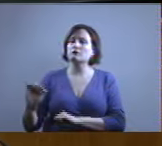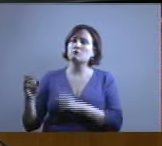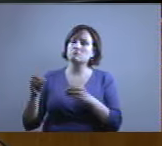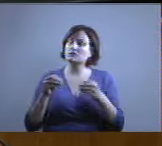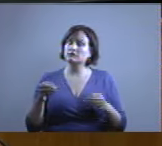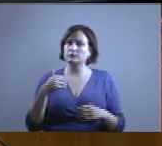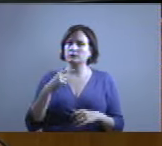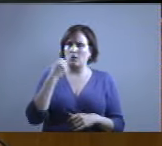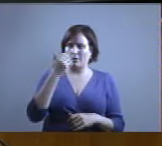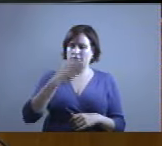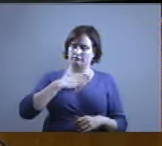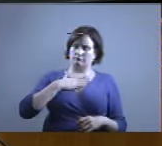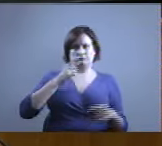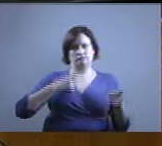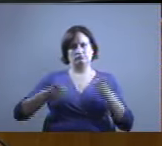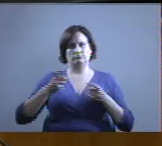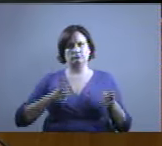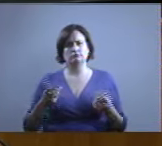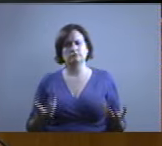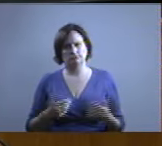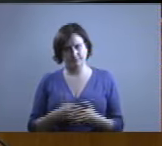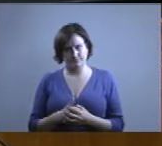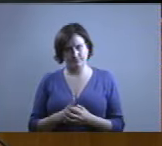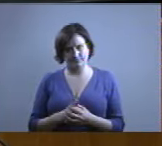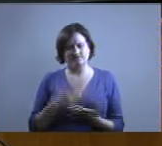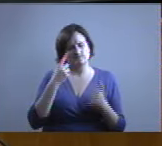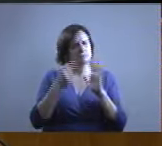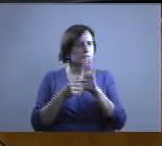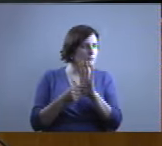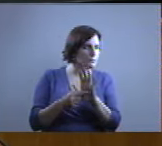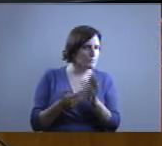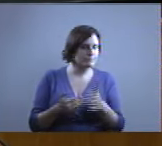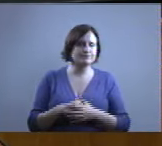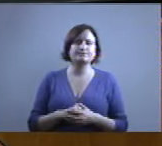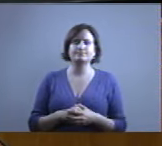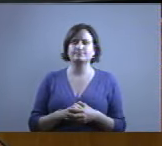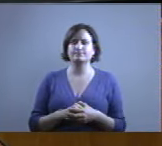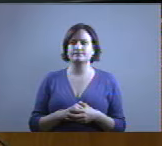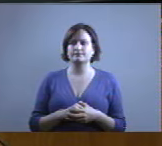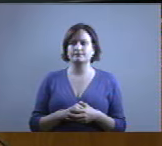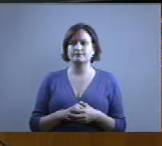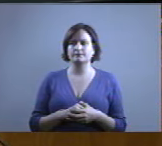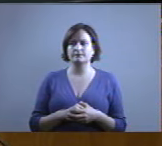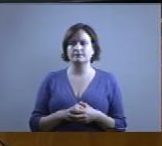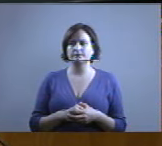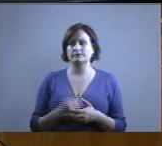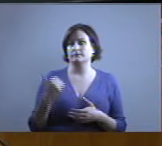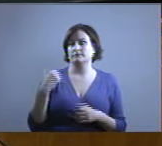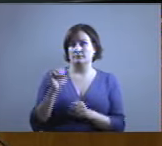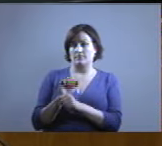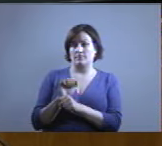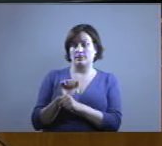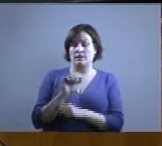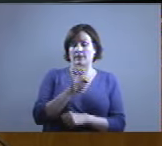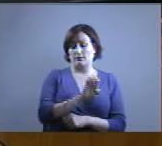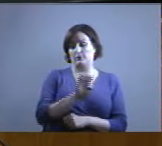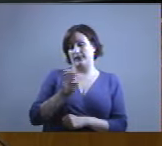self-regulation? Just by way of illustration, after many years since the advent of Employment Equity